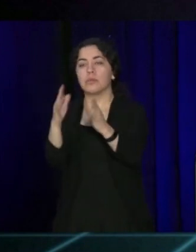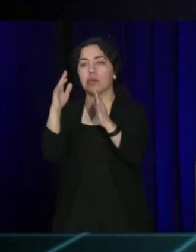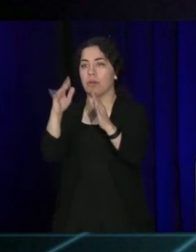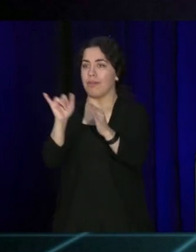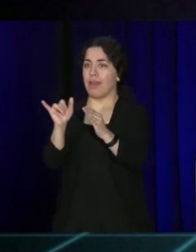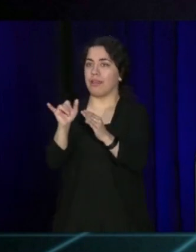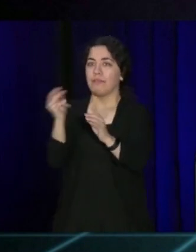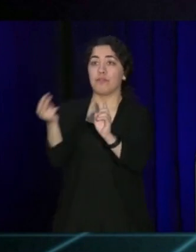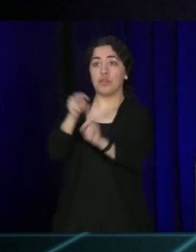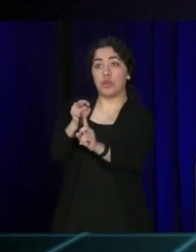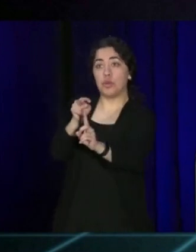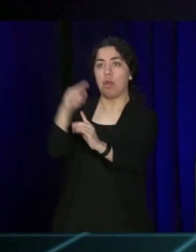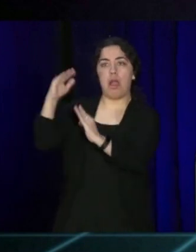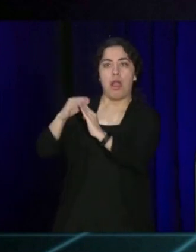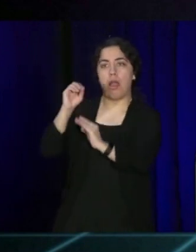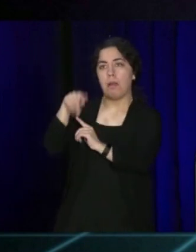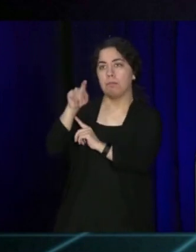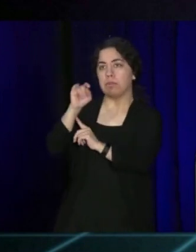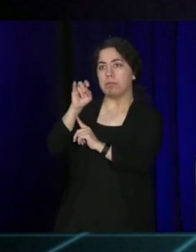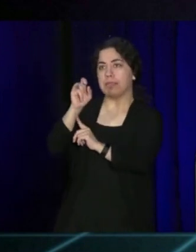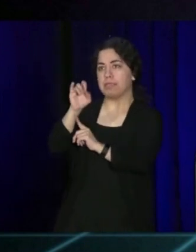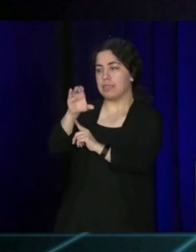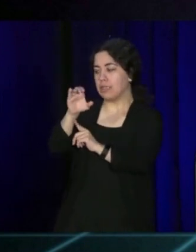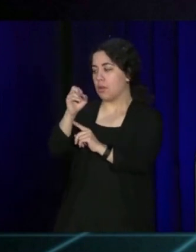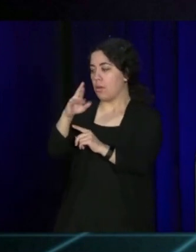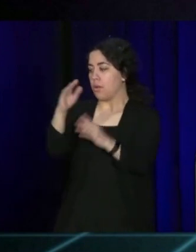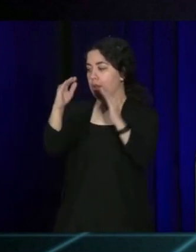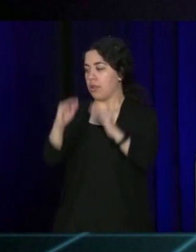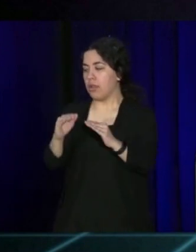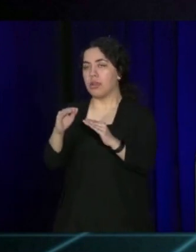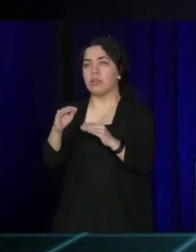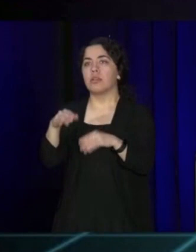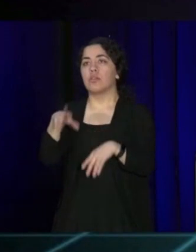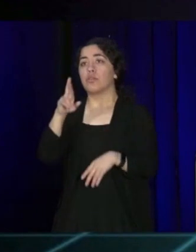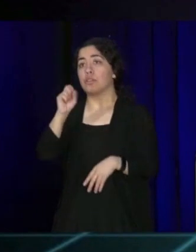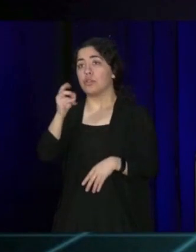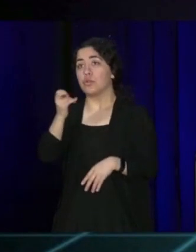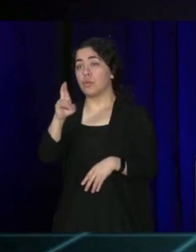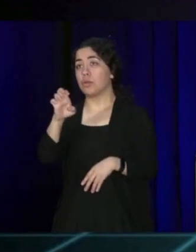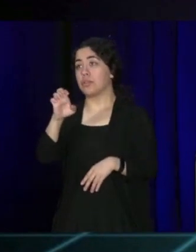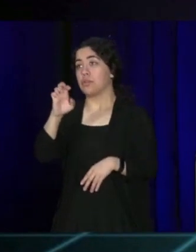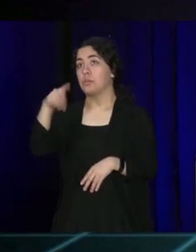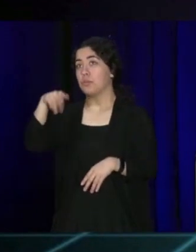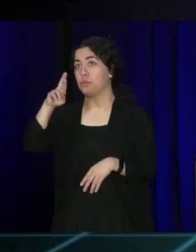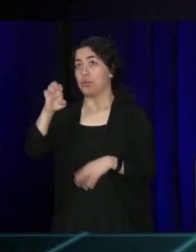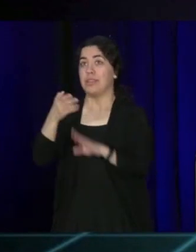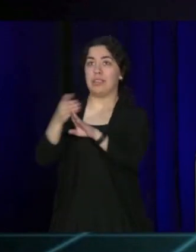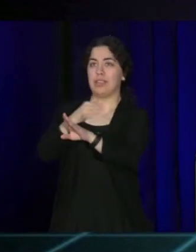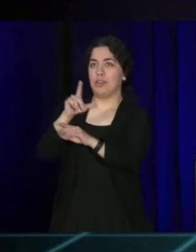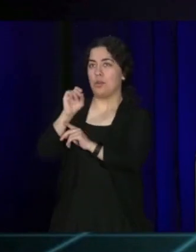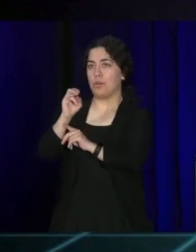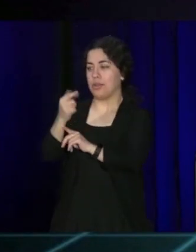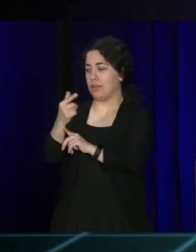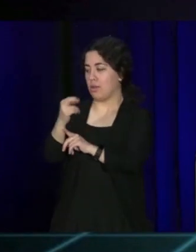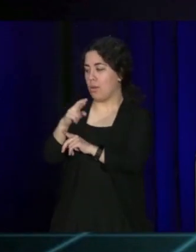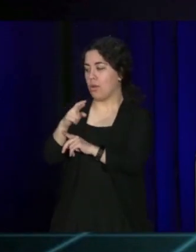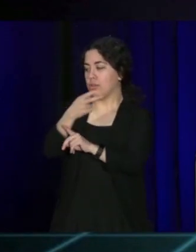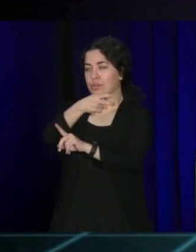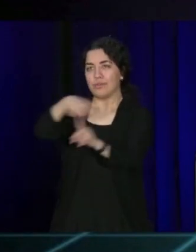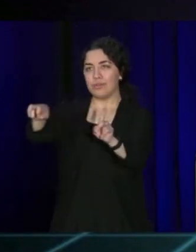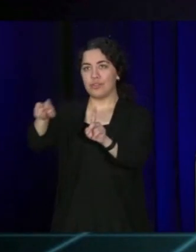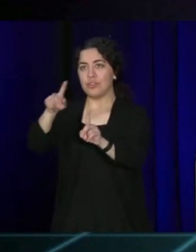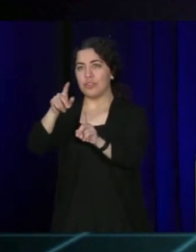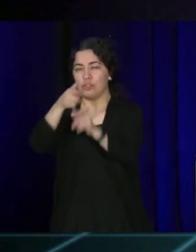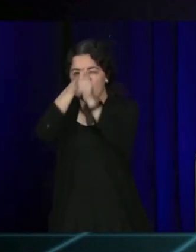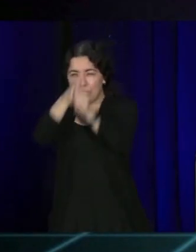And APIs that Meta frameworks are using, like resource preloading and transition tracing, and a lot of other things.